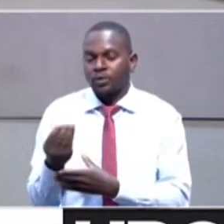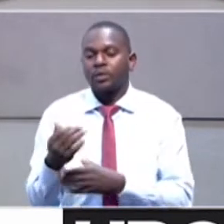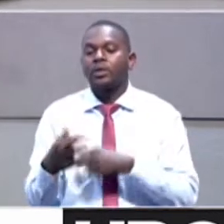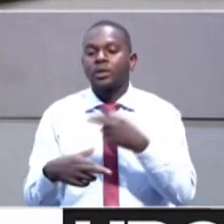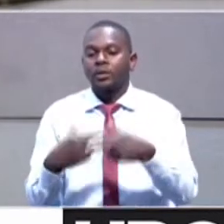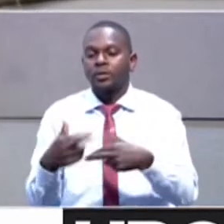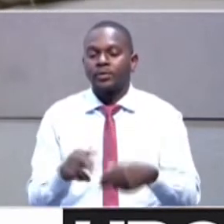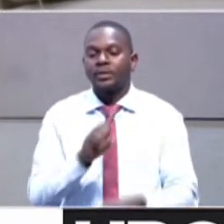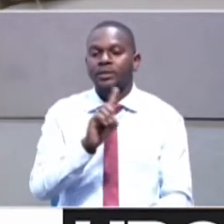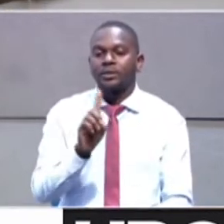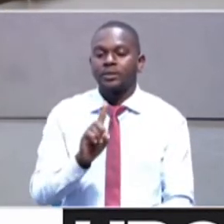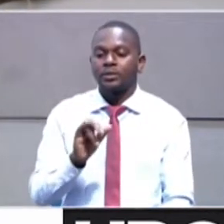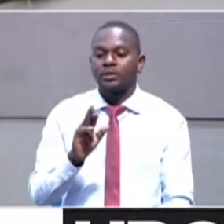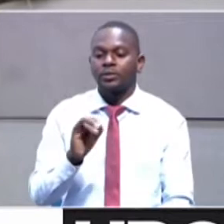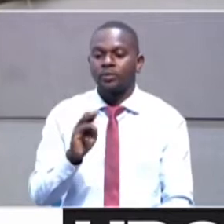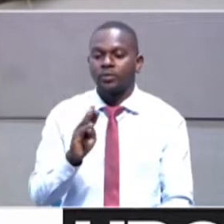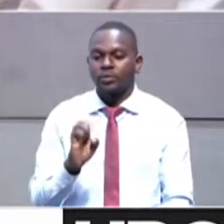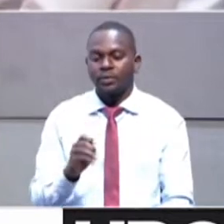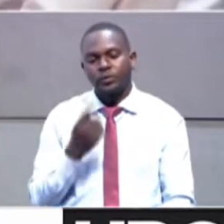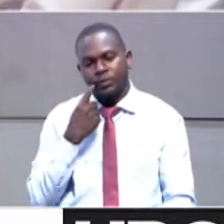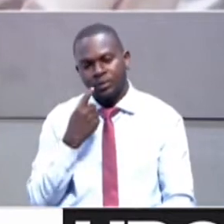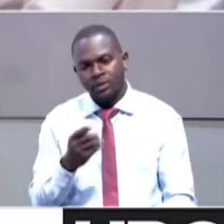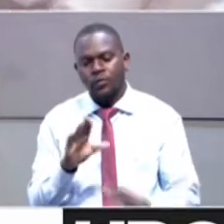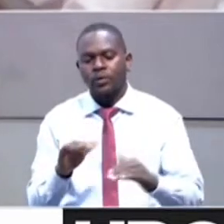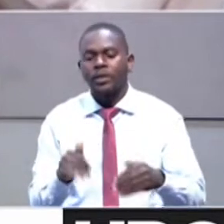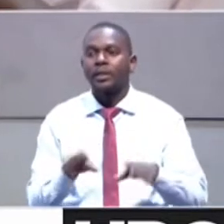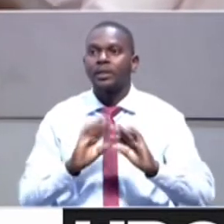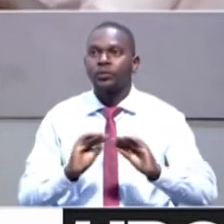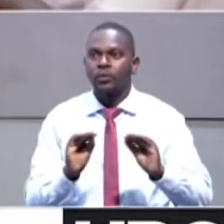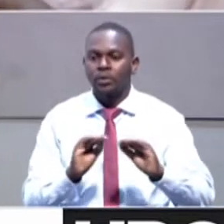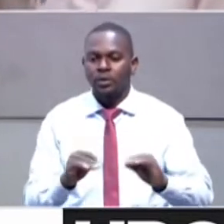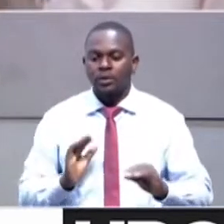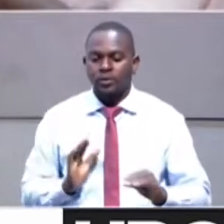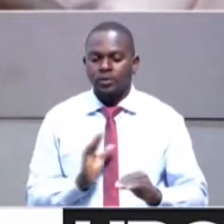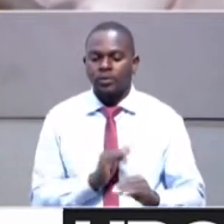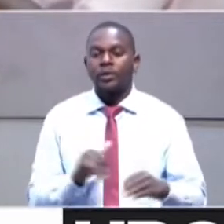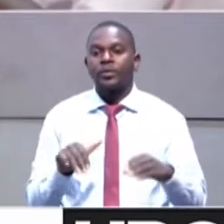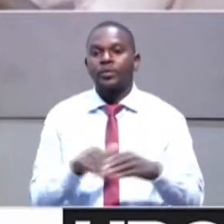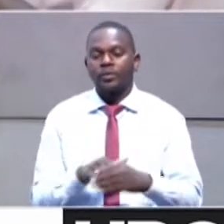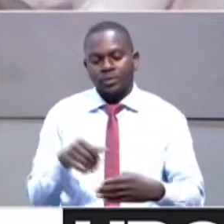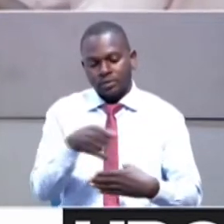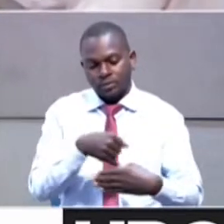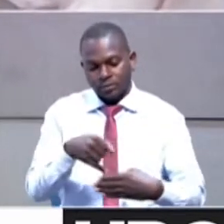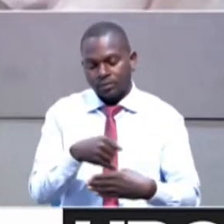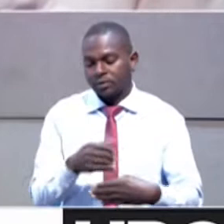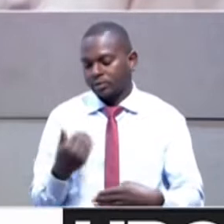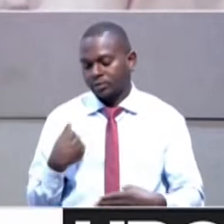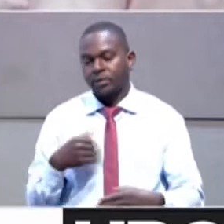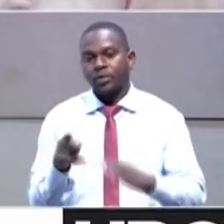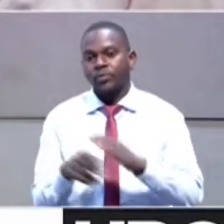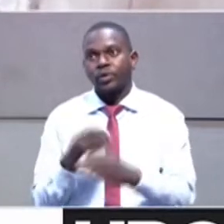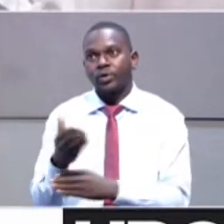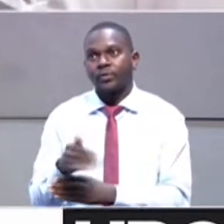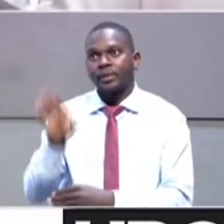to ascertain whether the trainings offered have yielded. The board members of Alliance for a Green Revolution include the former Prime Minister